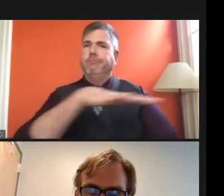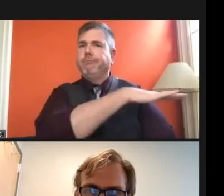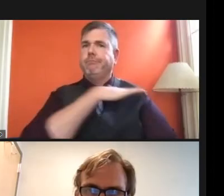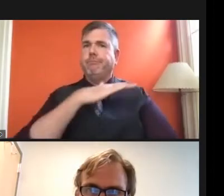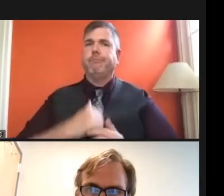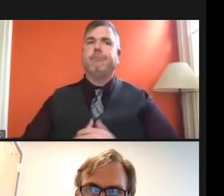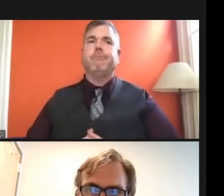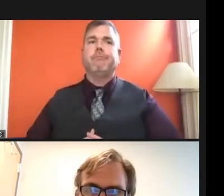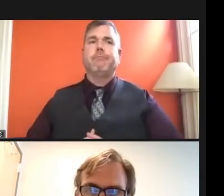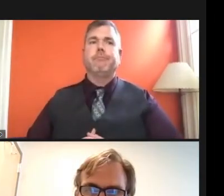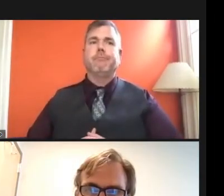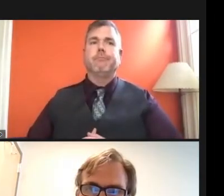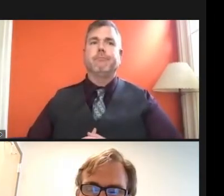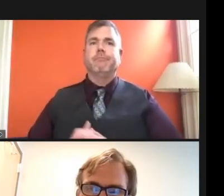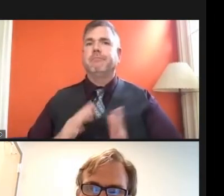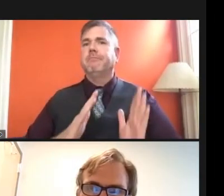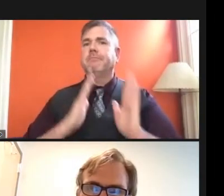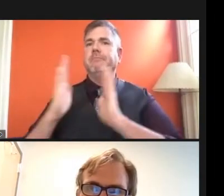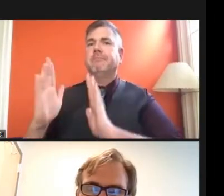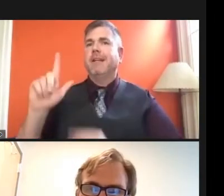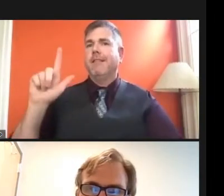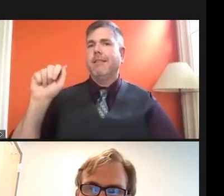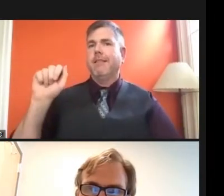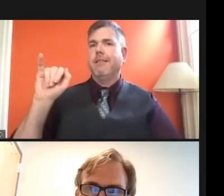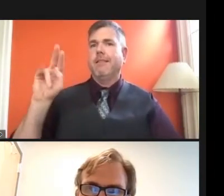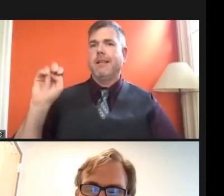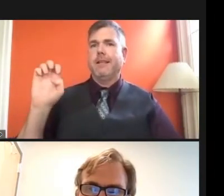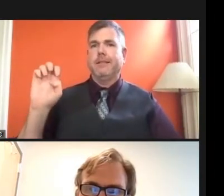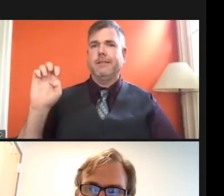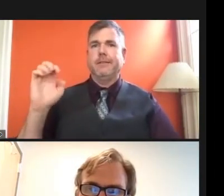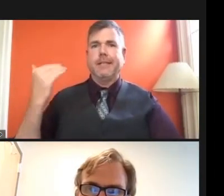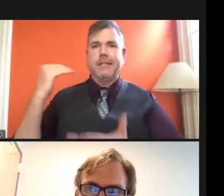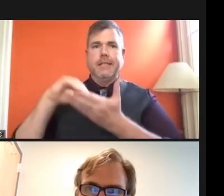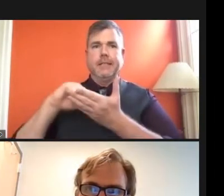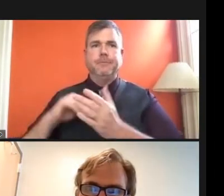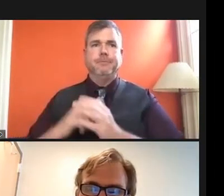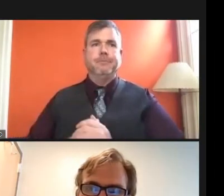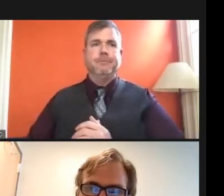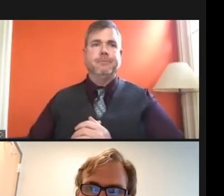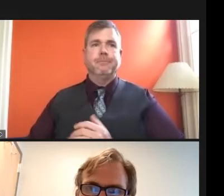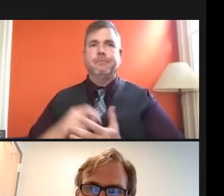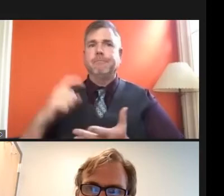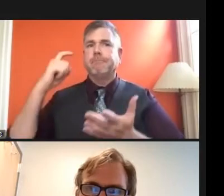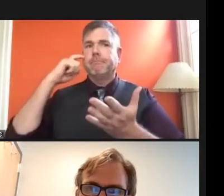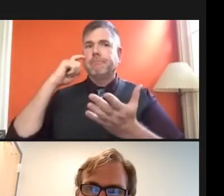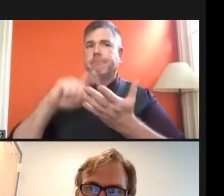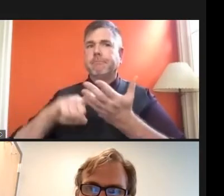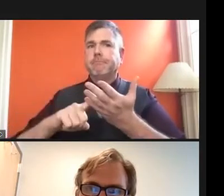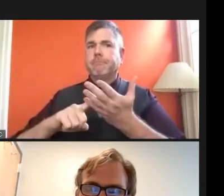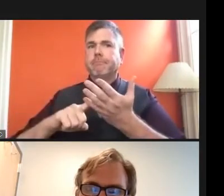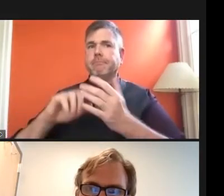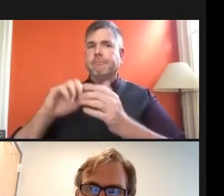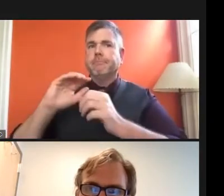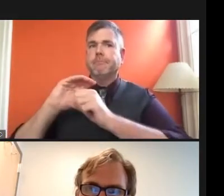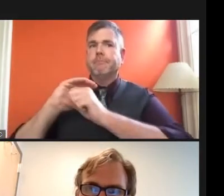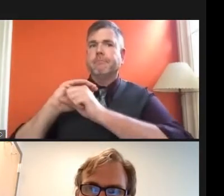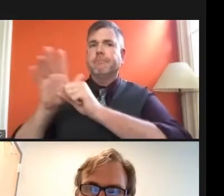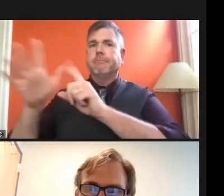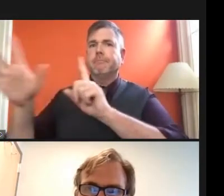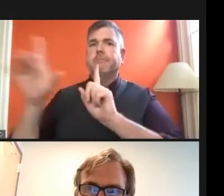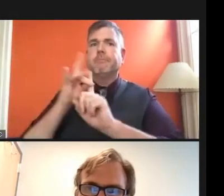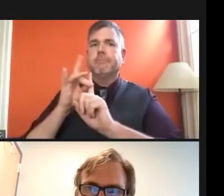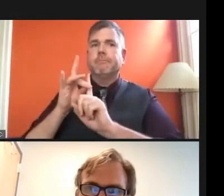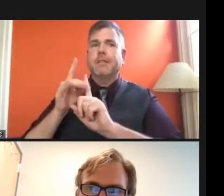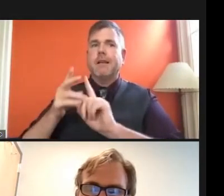data, you'll see that there's a high incidence of COVID-19 among our Latinx population here in Marin.